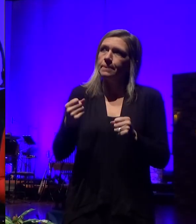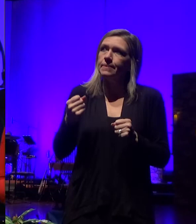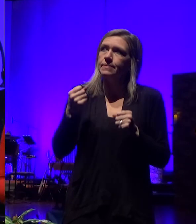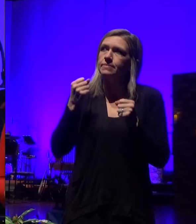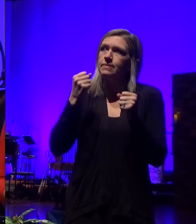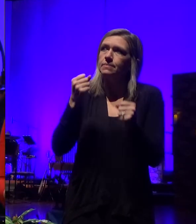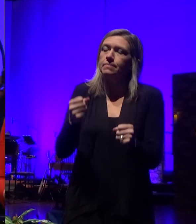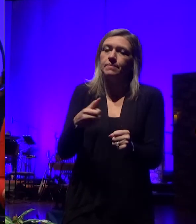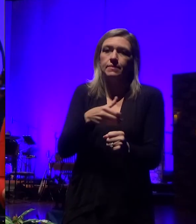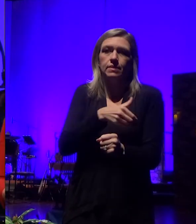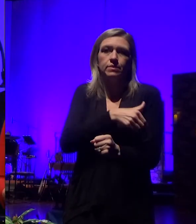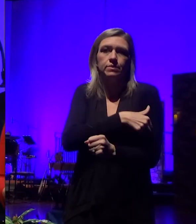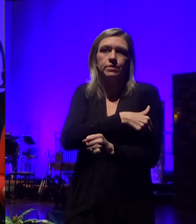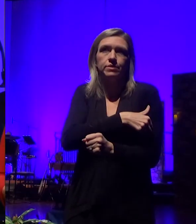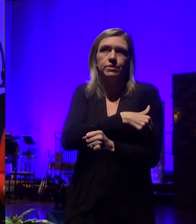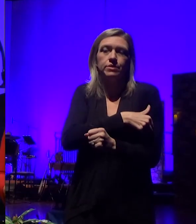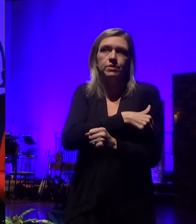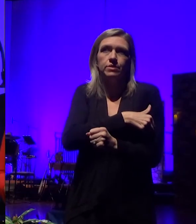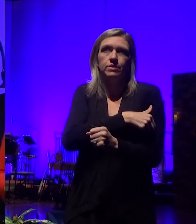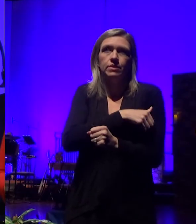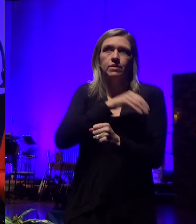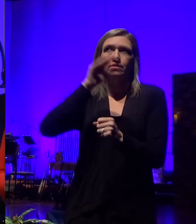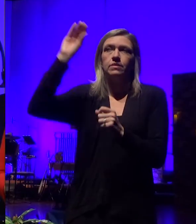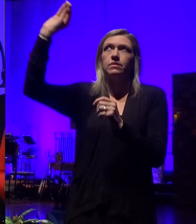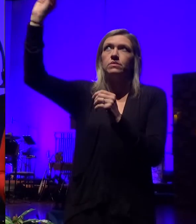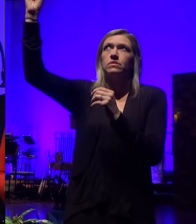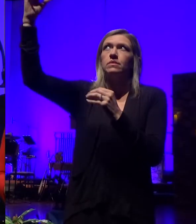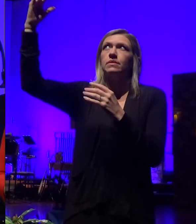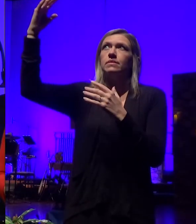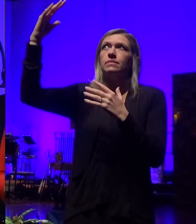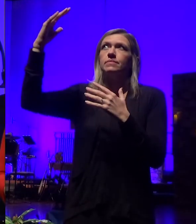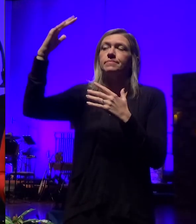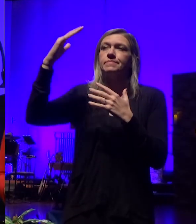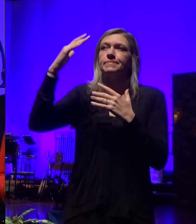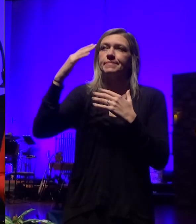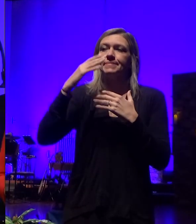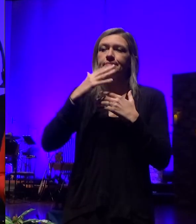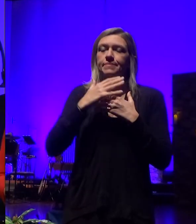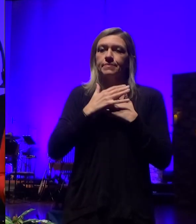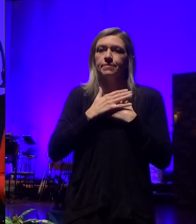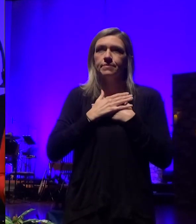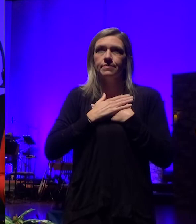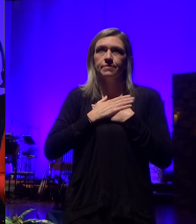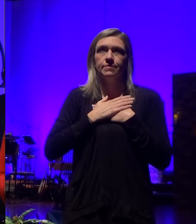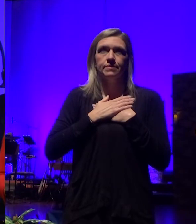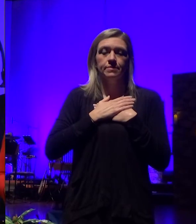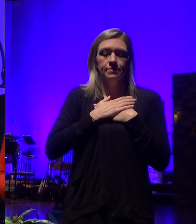the mighty power and the grace.